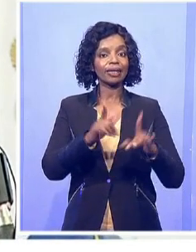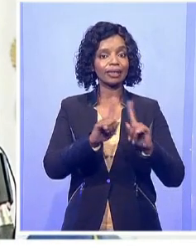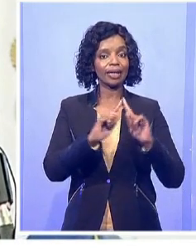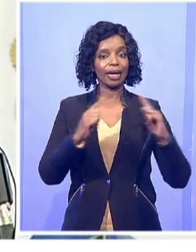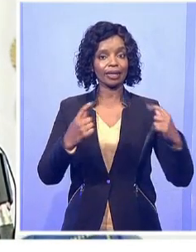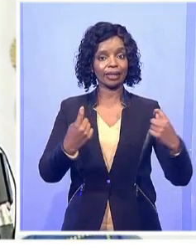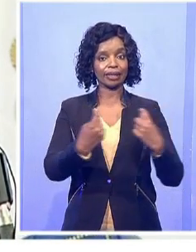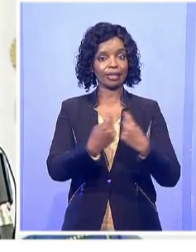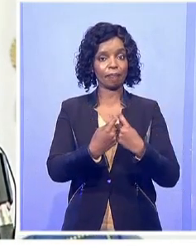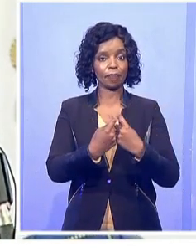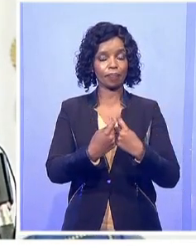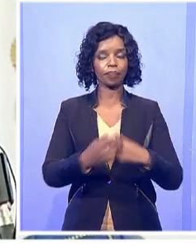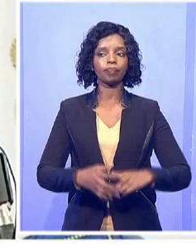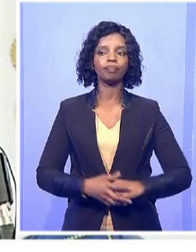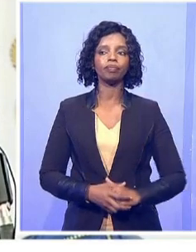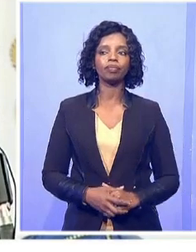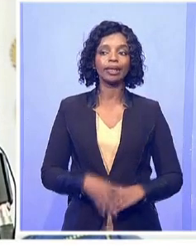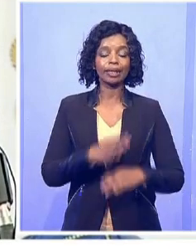in the task team, we sought to